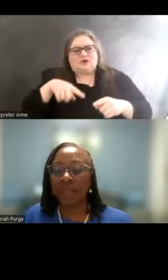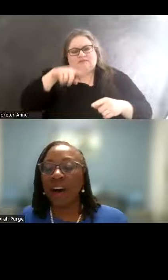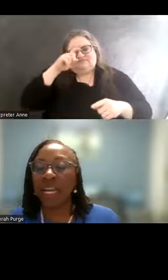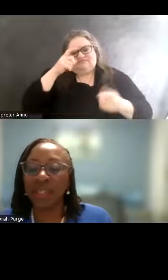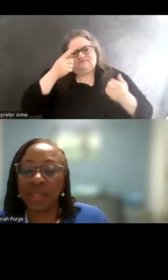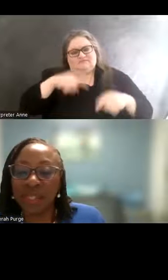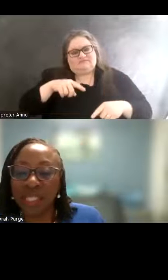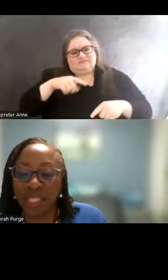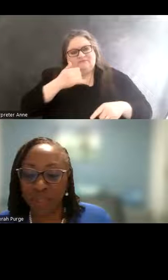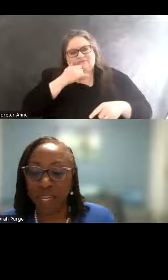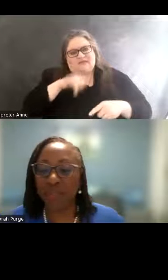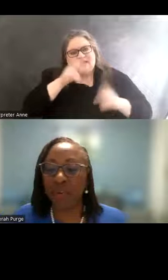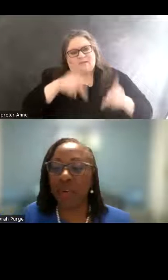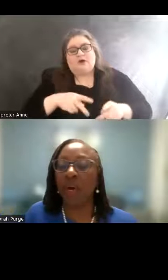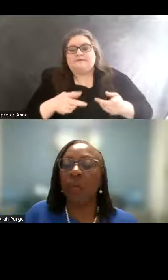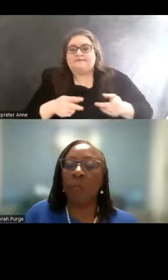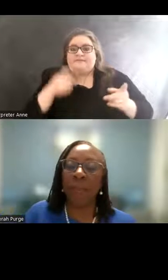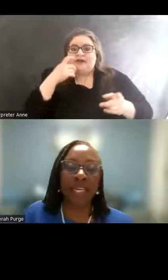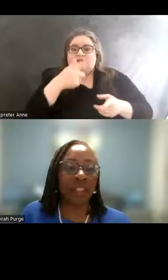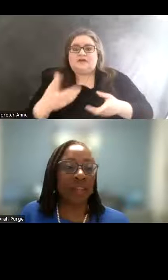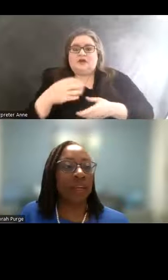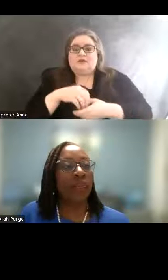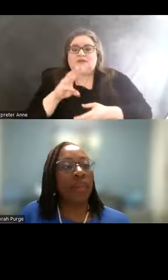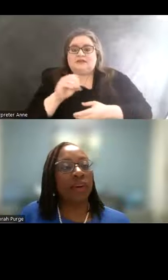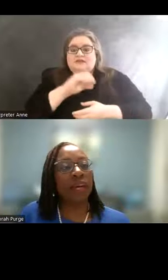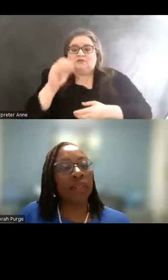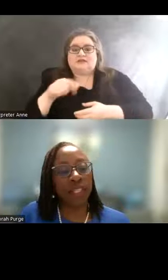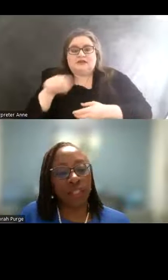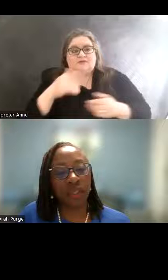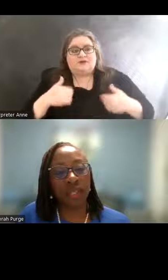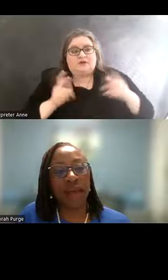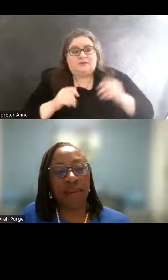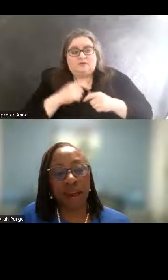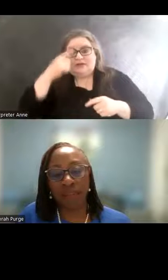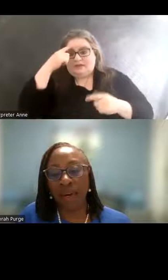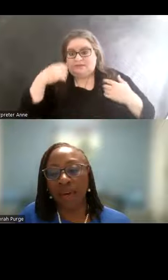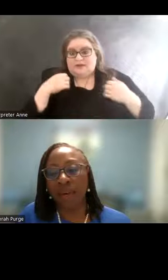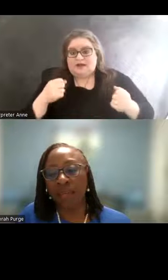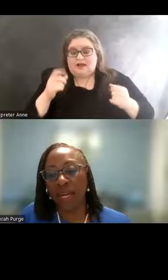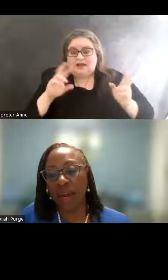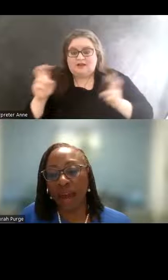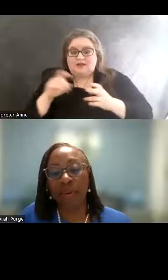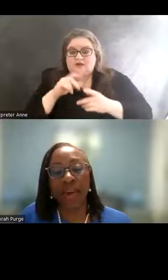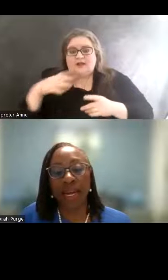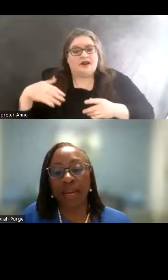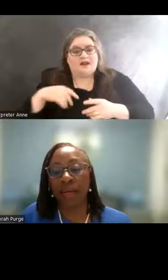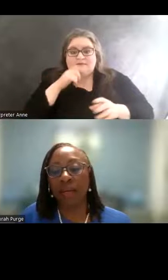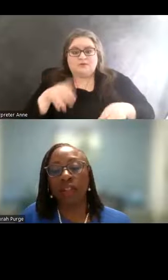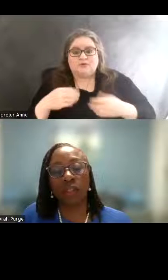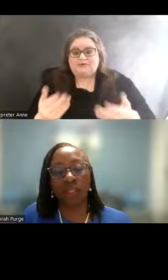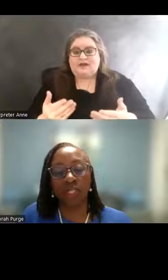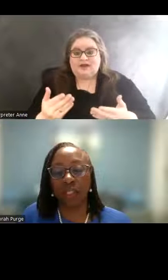because they fall into those 60% of youth with major mental health issues that have not been